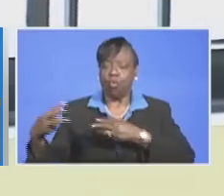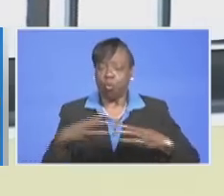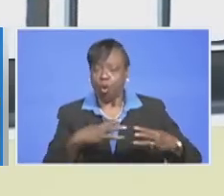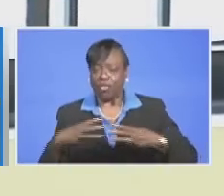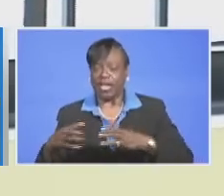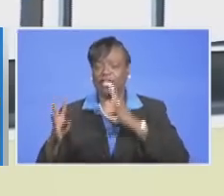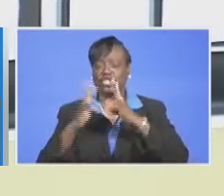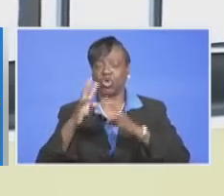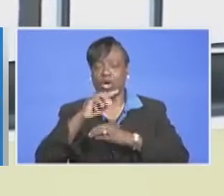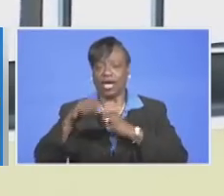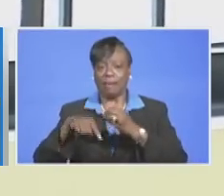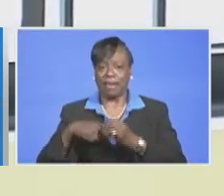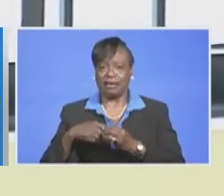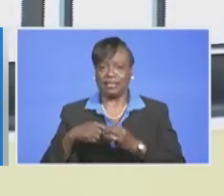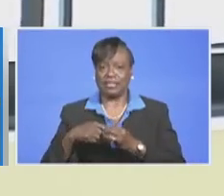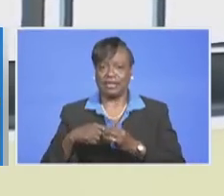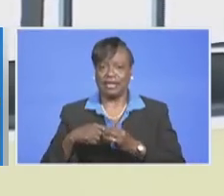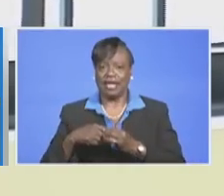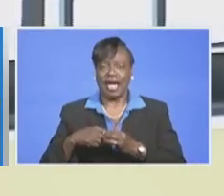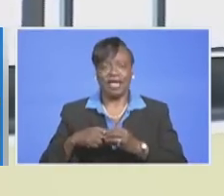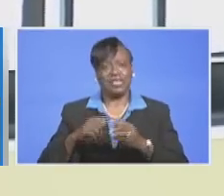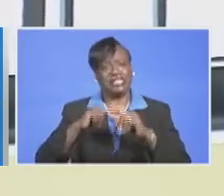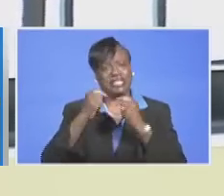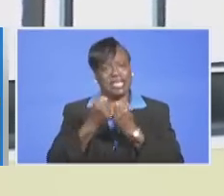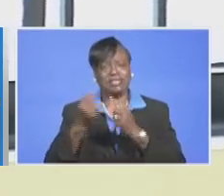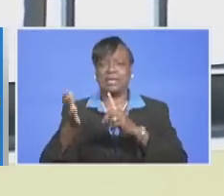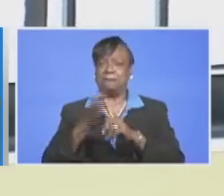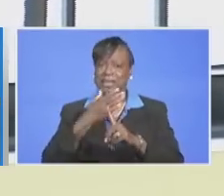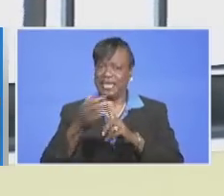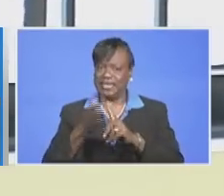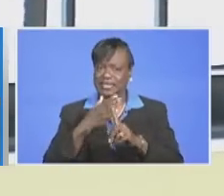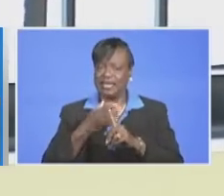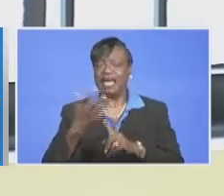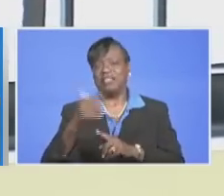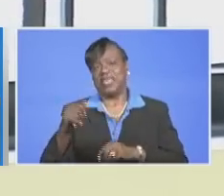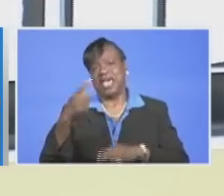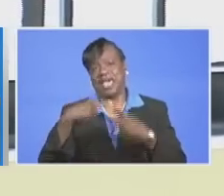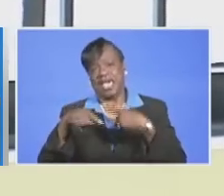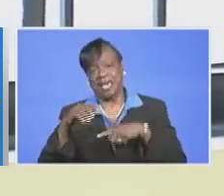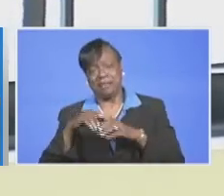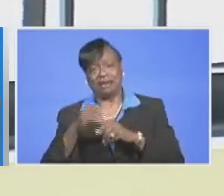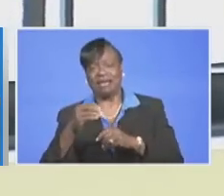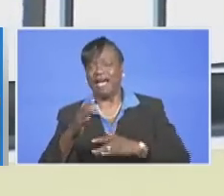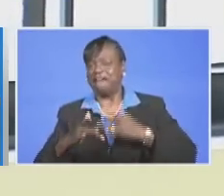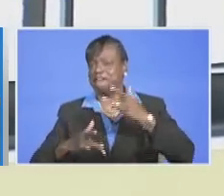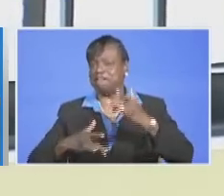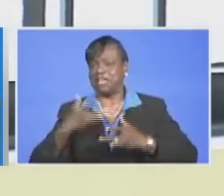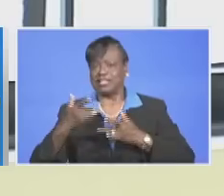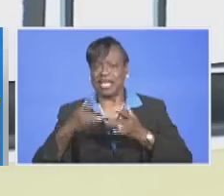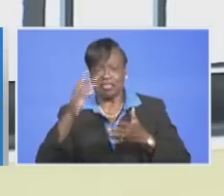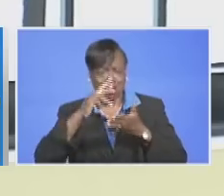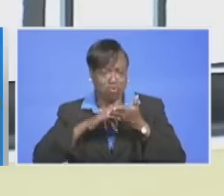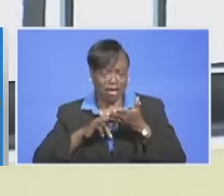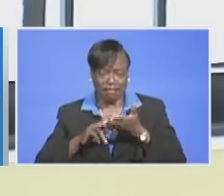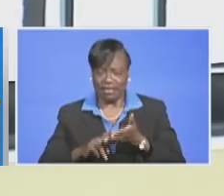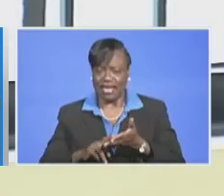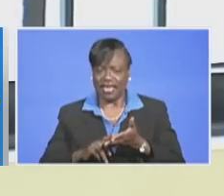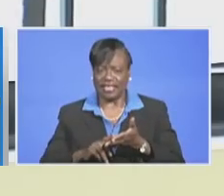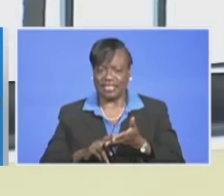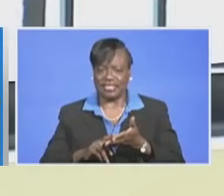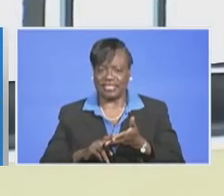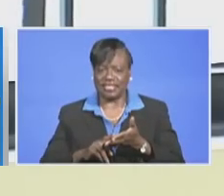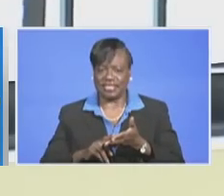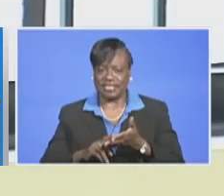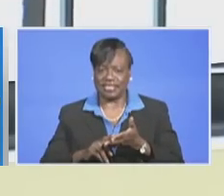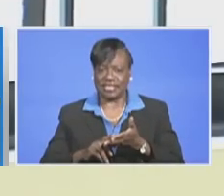about. And those teams who we beat, they came on because I felt they recognized